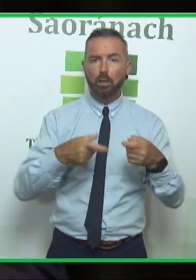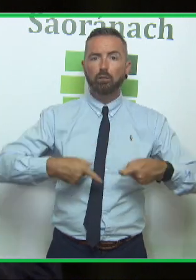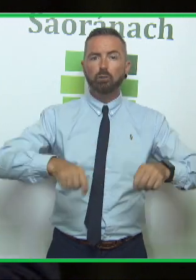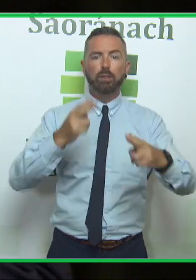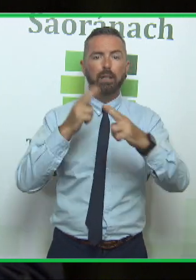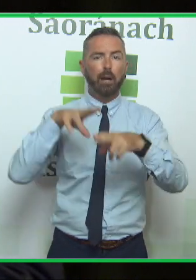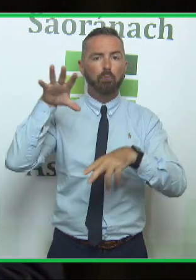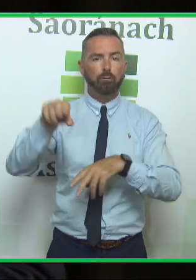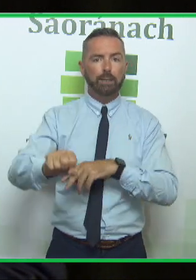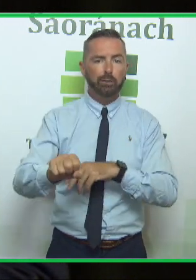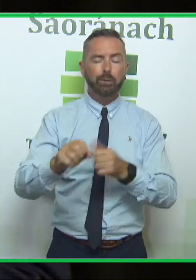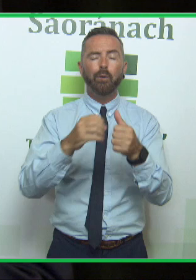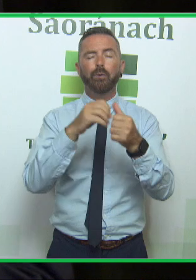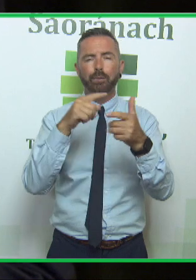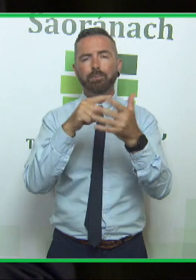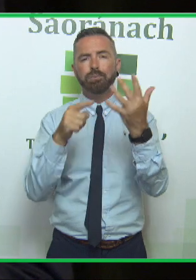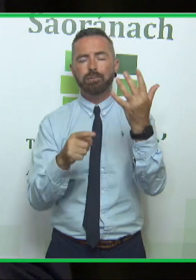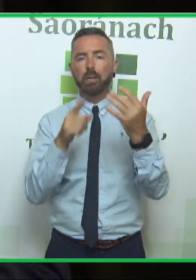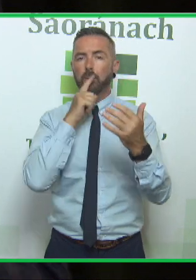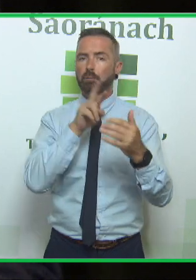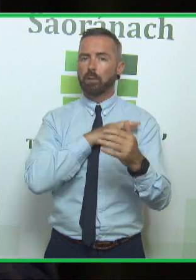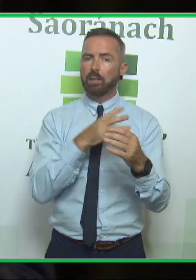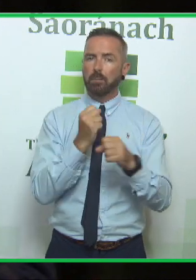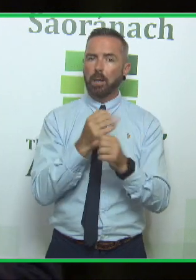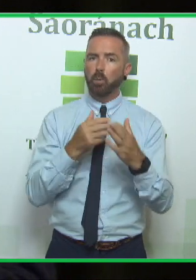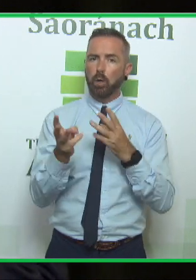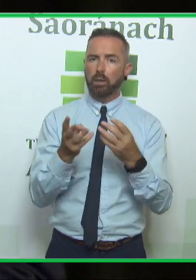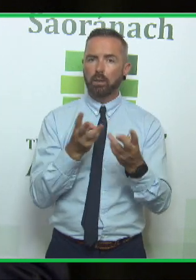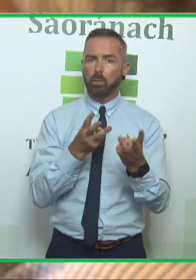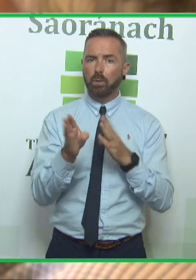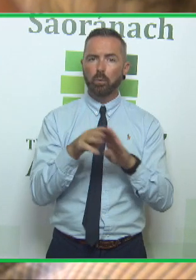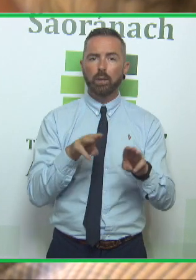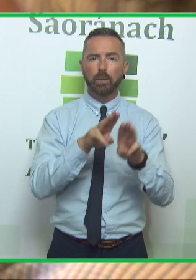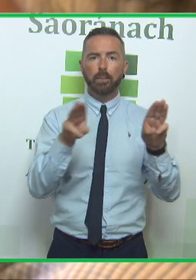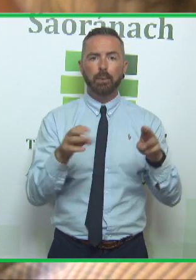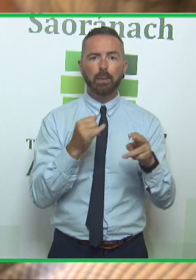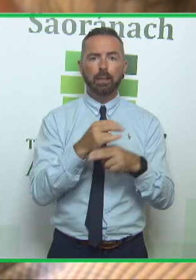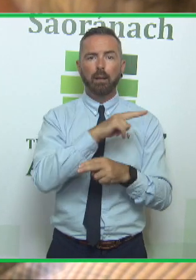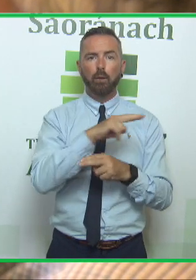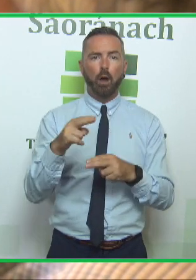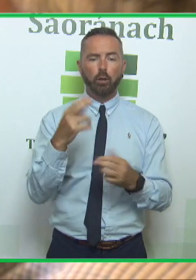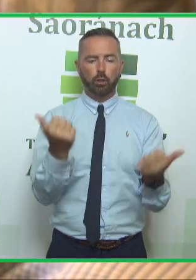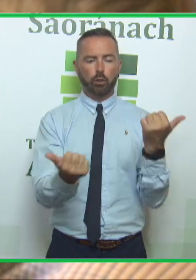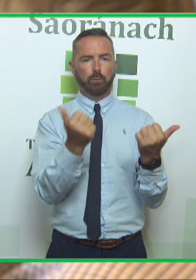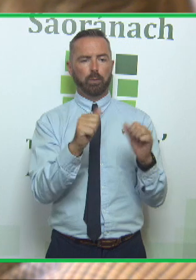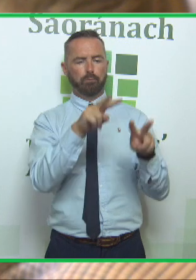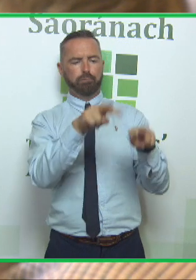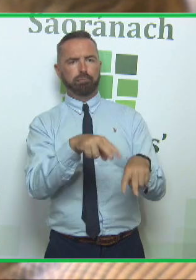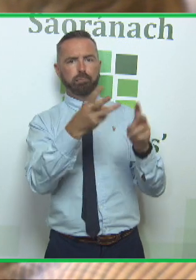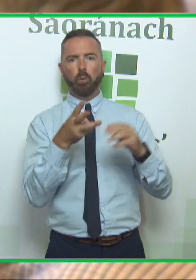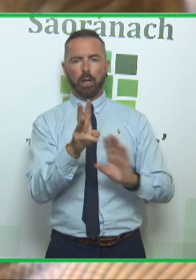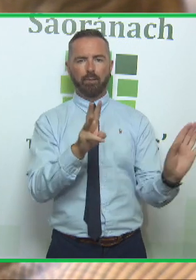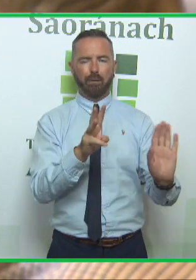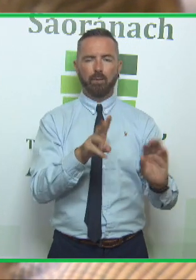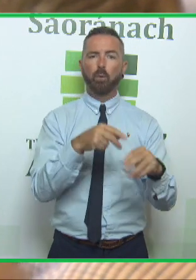other settings. But it's essentially sort of working with people in a non-judgmental way. We talk about